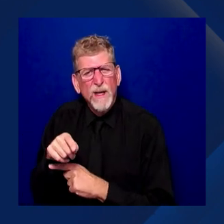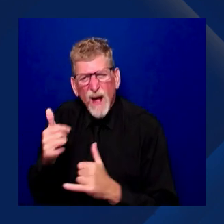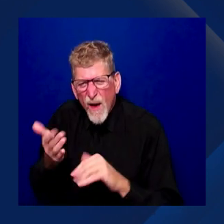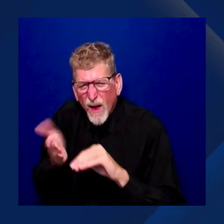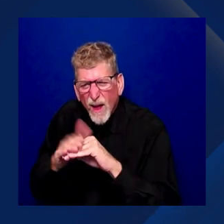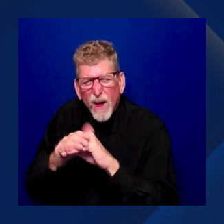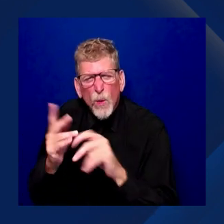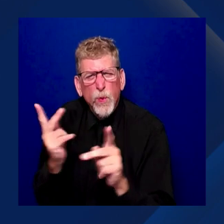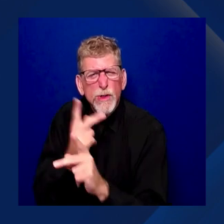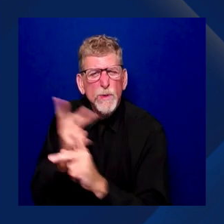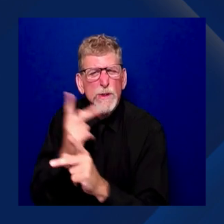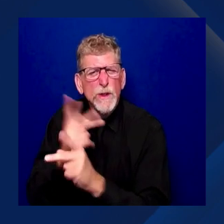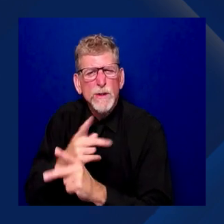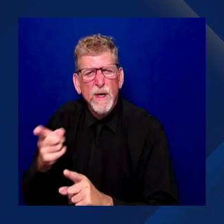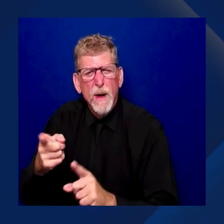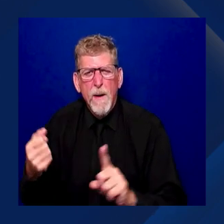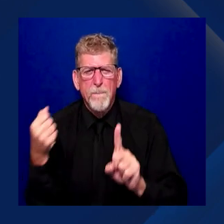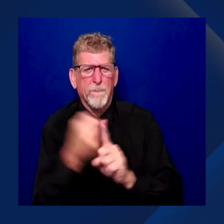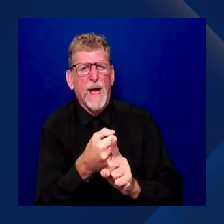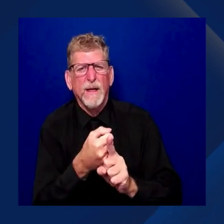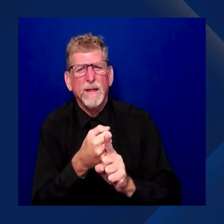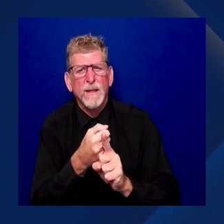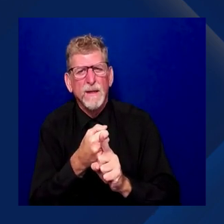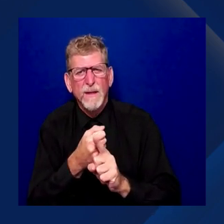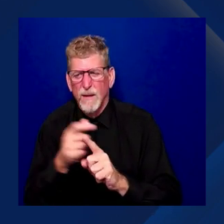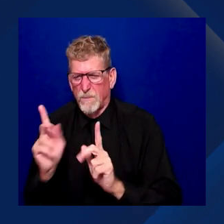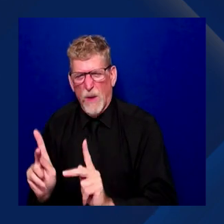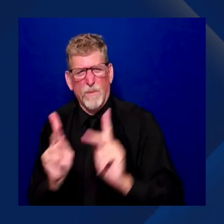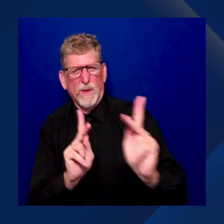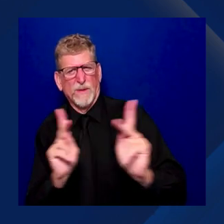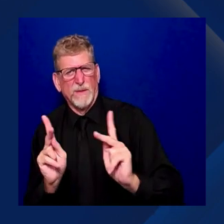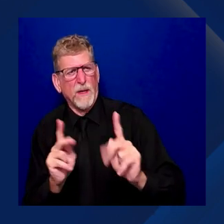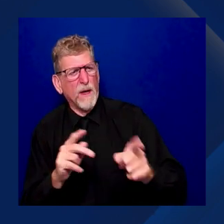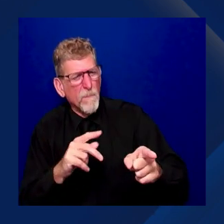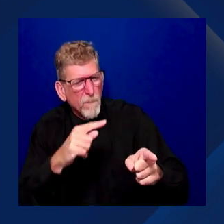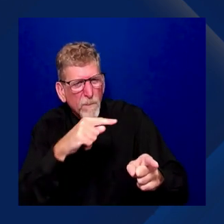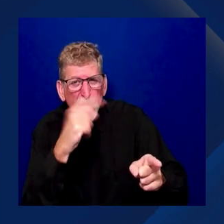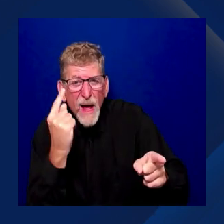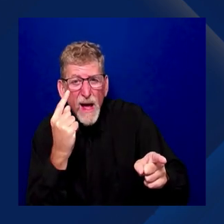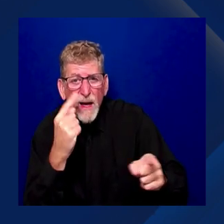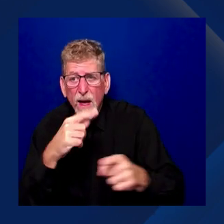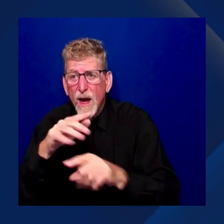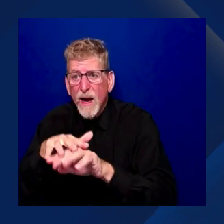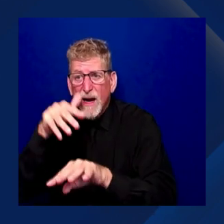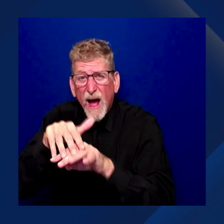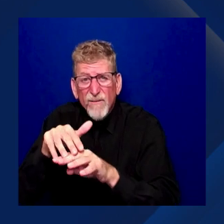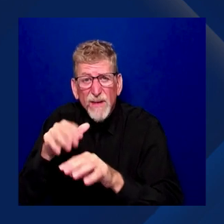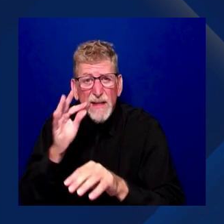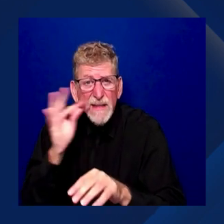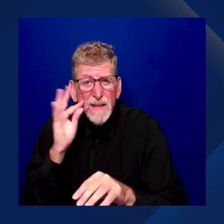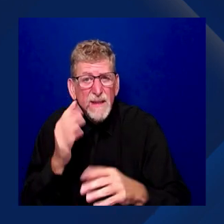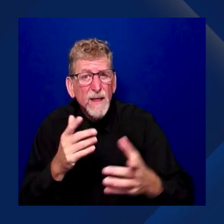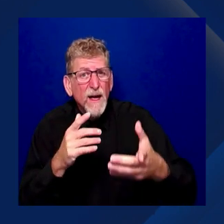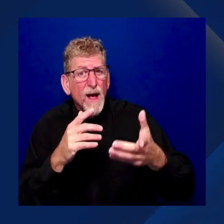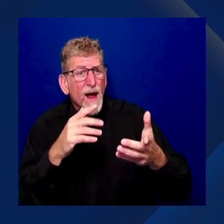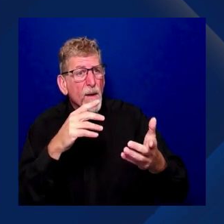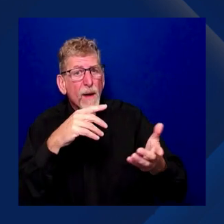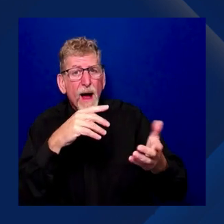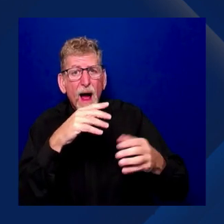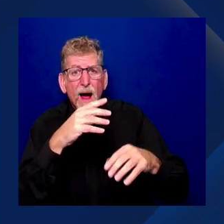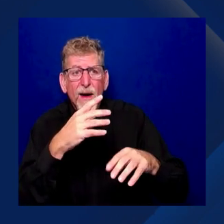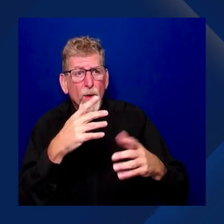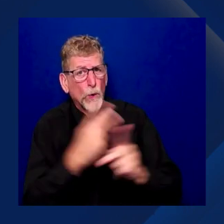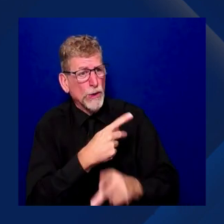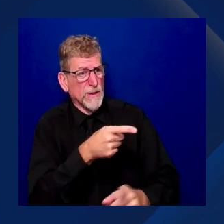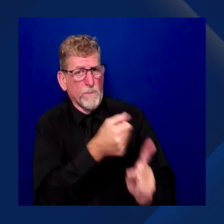American Indian, and Alaska Native women. In 2019, actually before COVID-19 hit, over